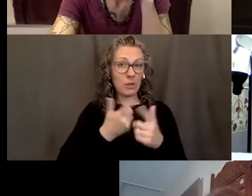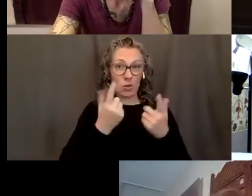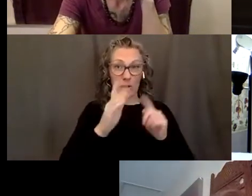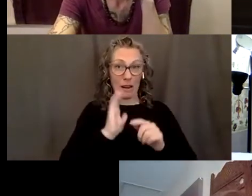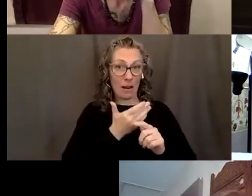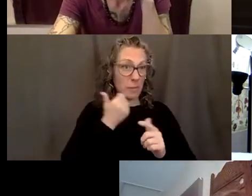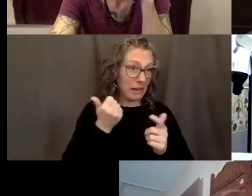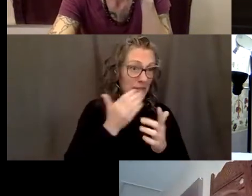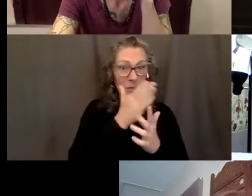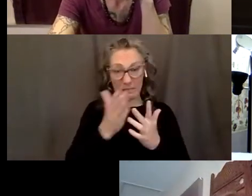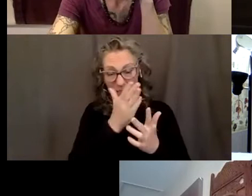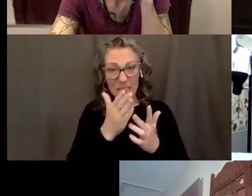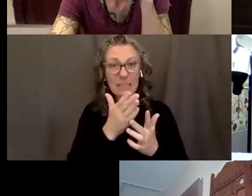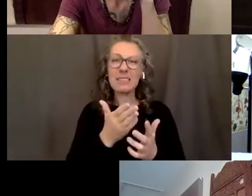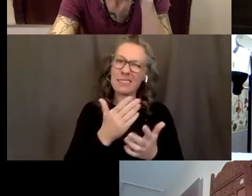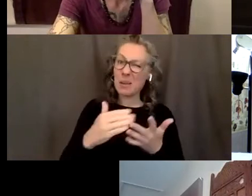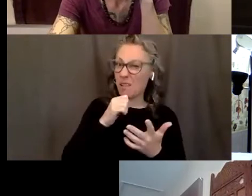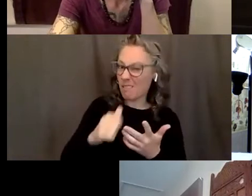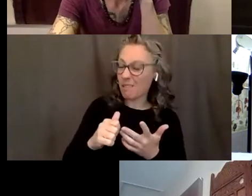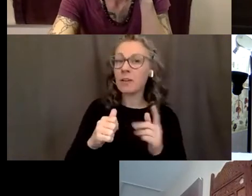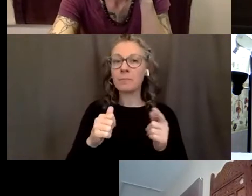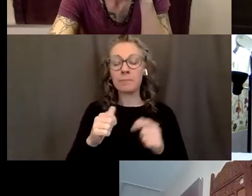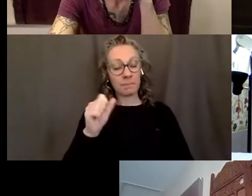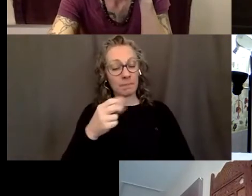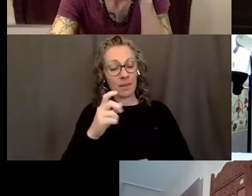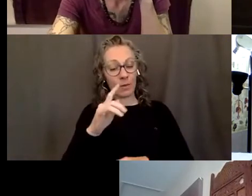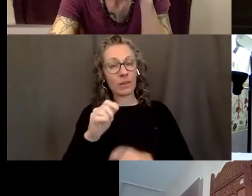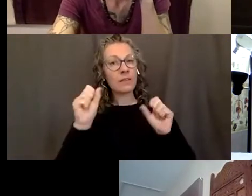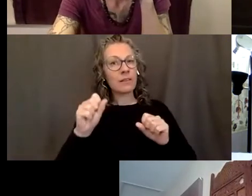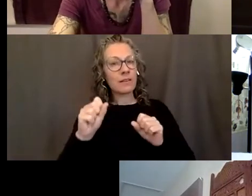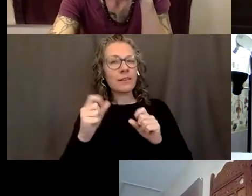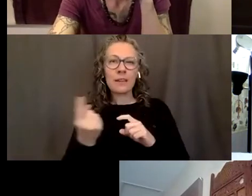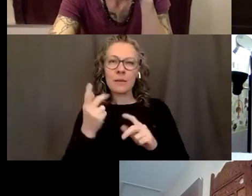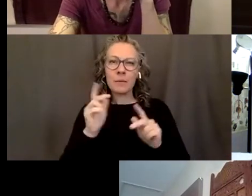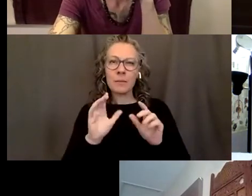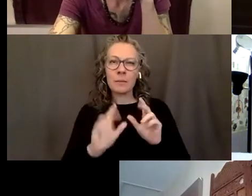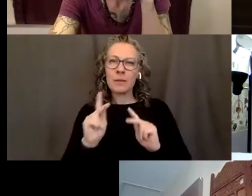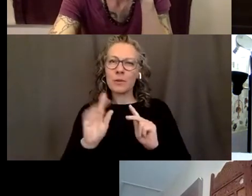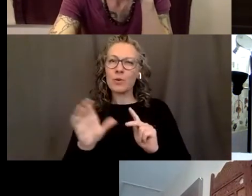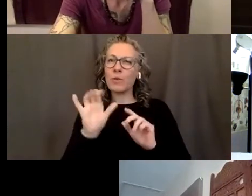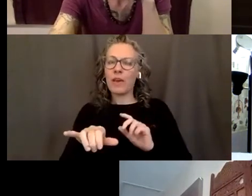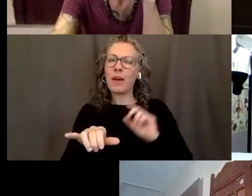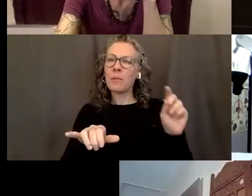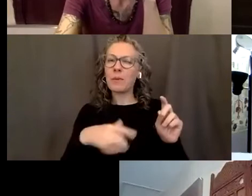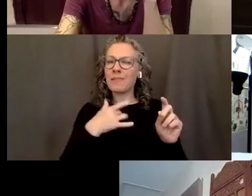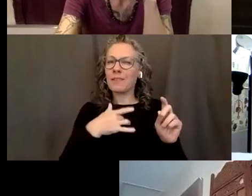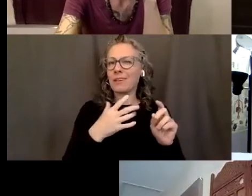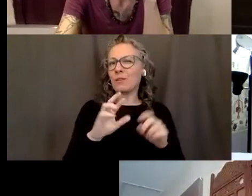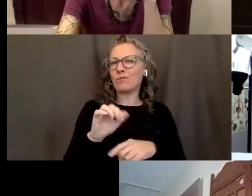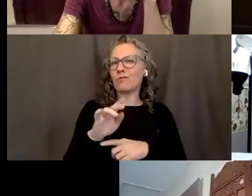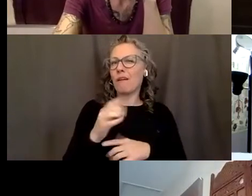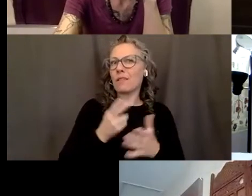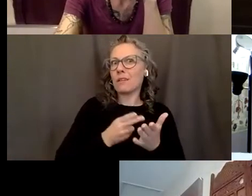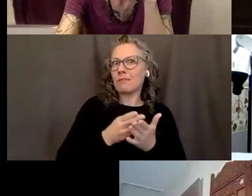not. Yeah, exactly. And sometimes I feel that that's what people do, but I think that's rare. And I also know people